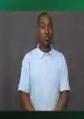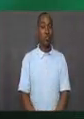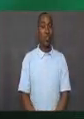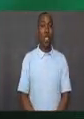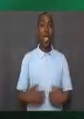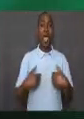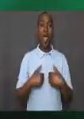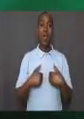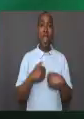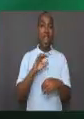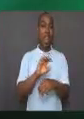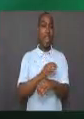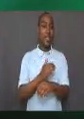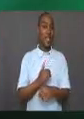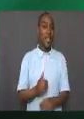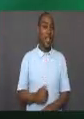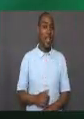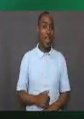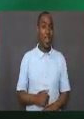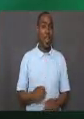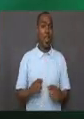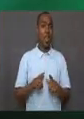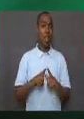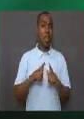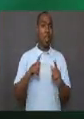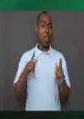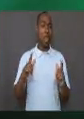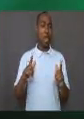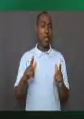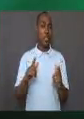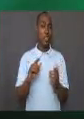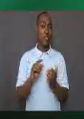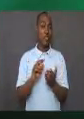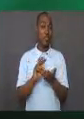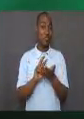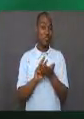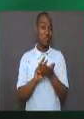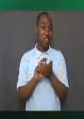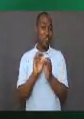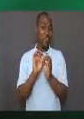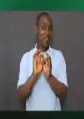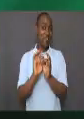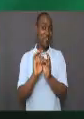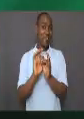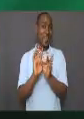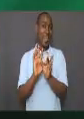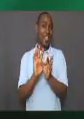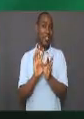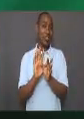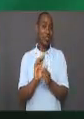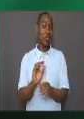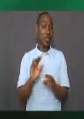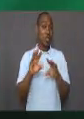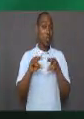Animal cells never have the large single vacuole that takes up most of